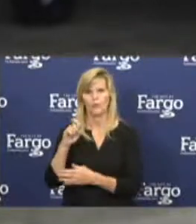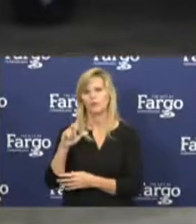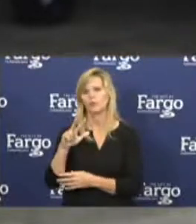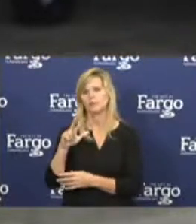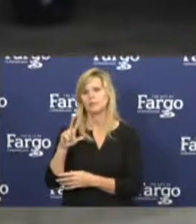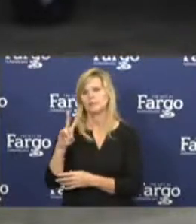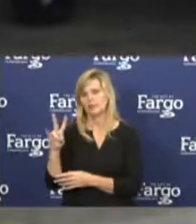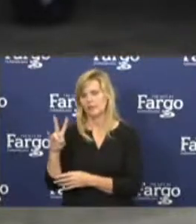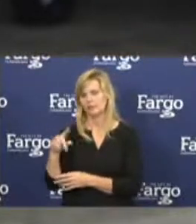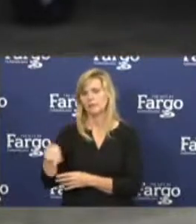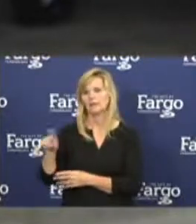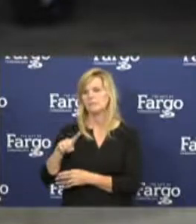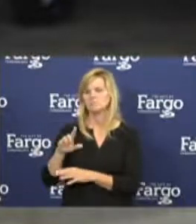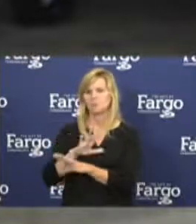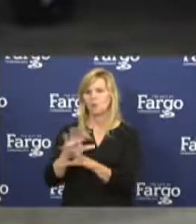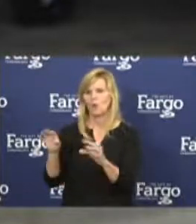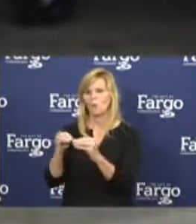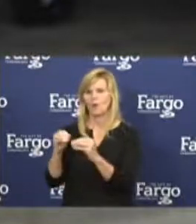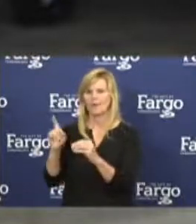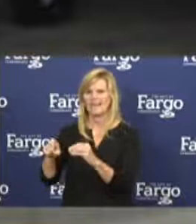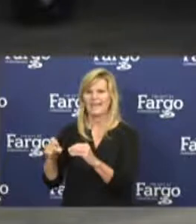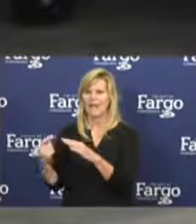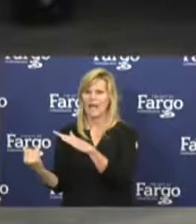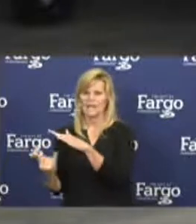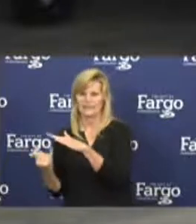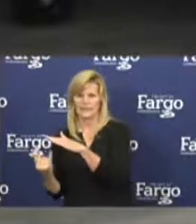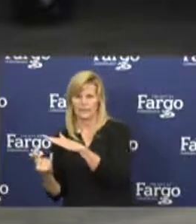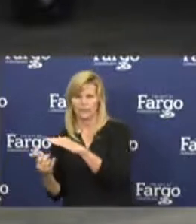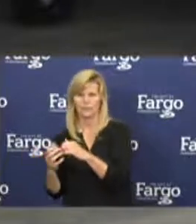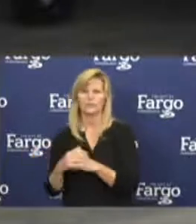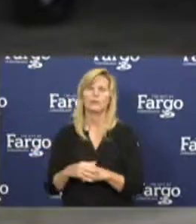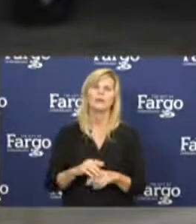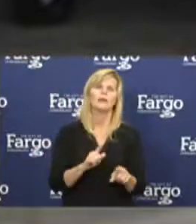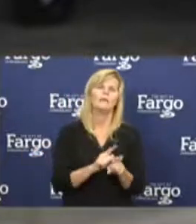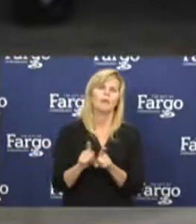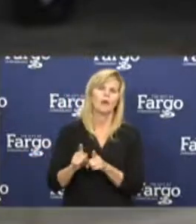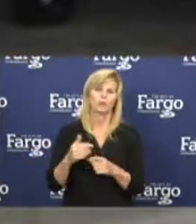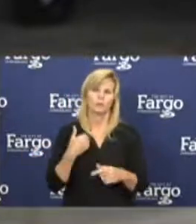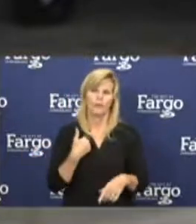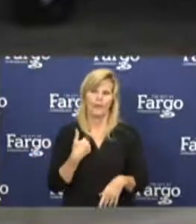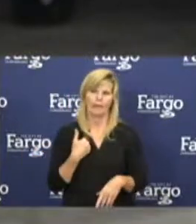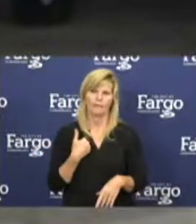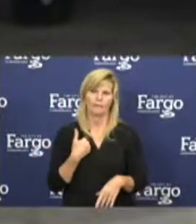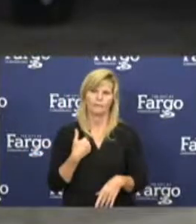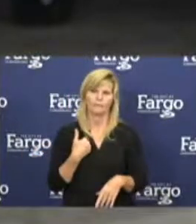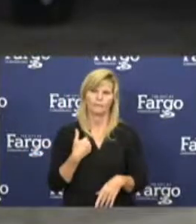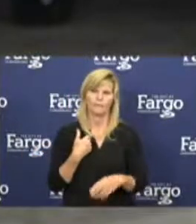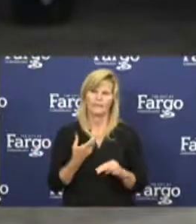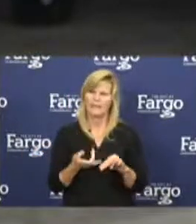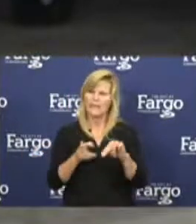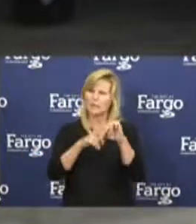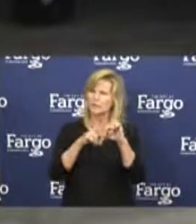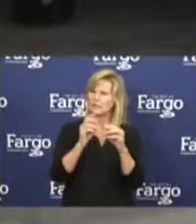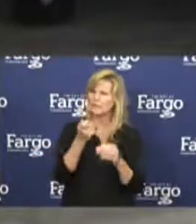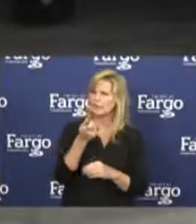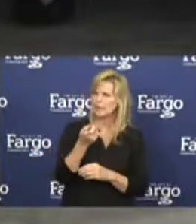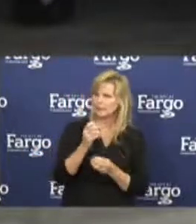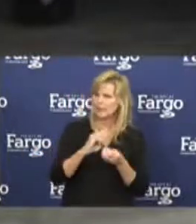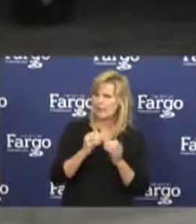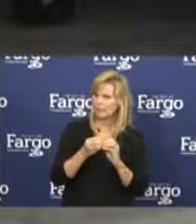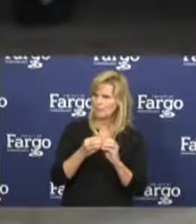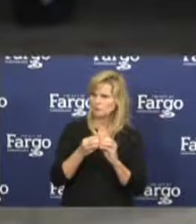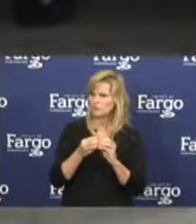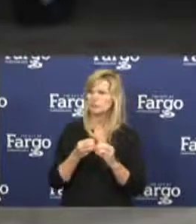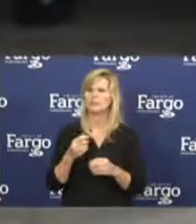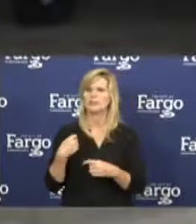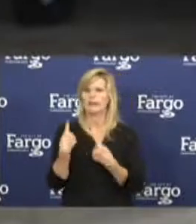38,170 of those no longer needing isolation. And they have ramped up a little bit of an